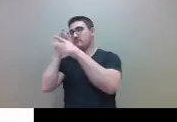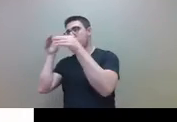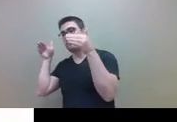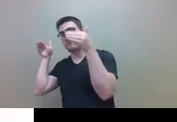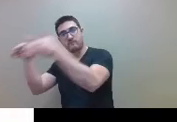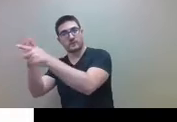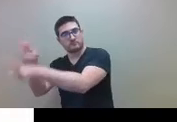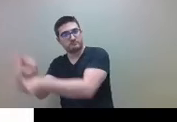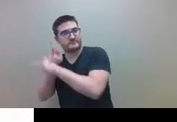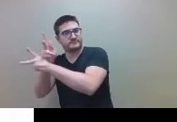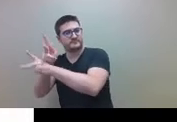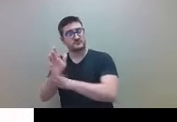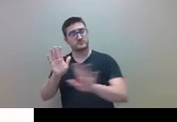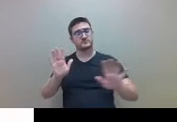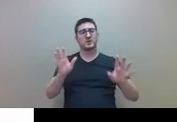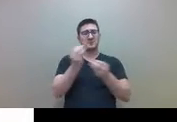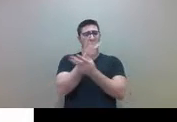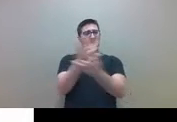But,